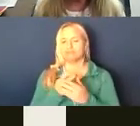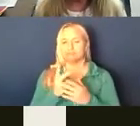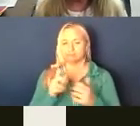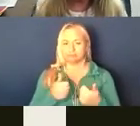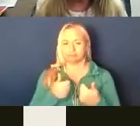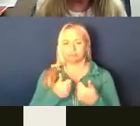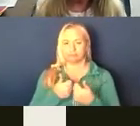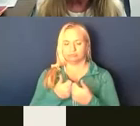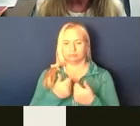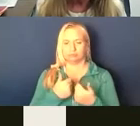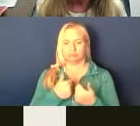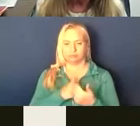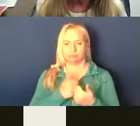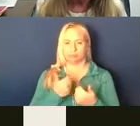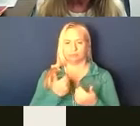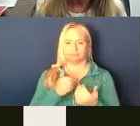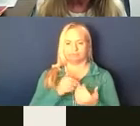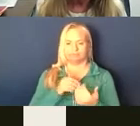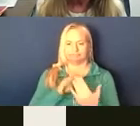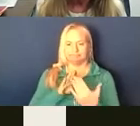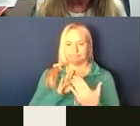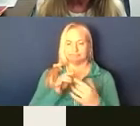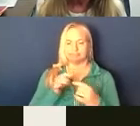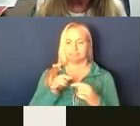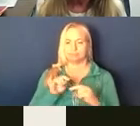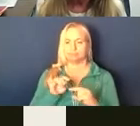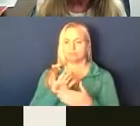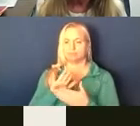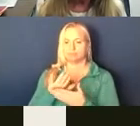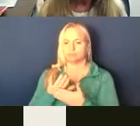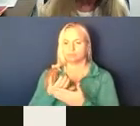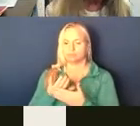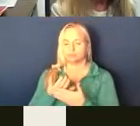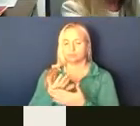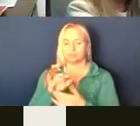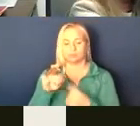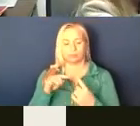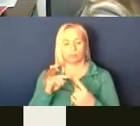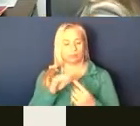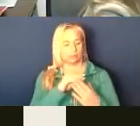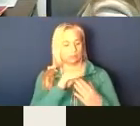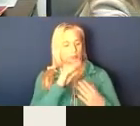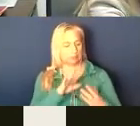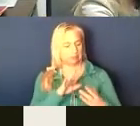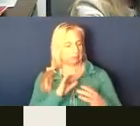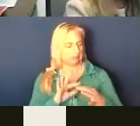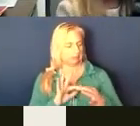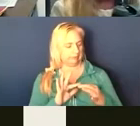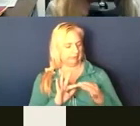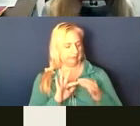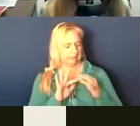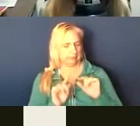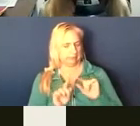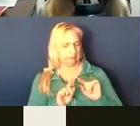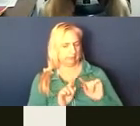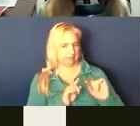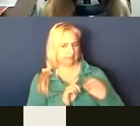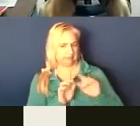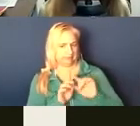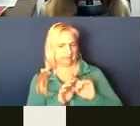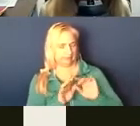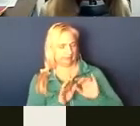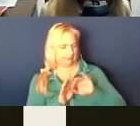do have in schools when we are excluding students, and specifically using exclusionary